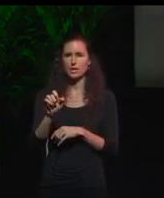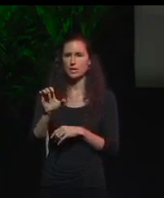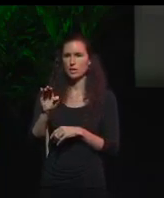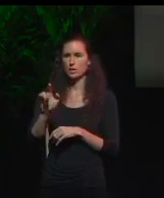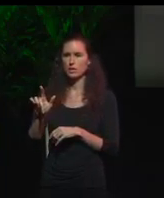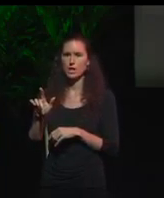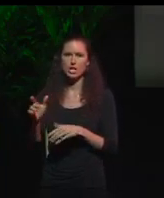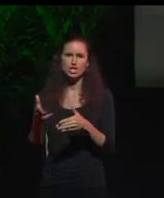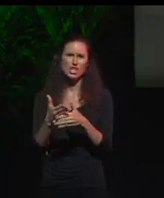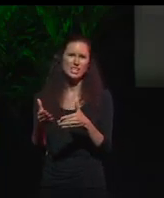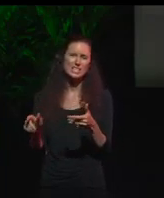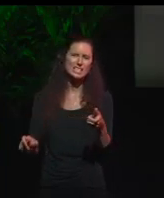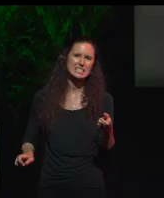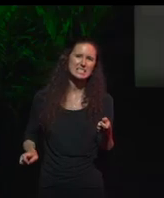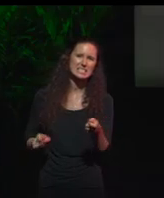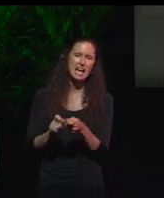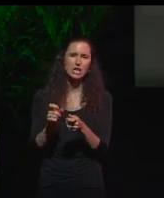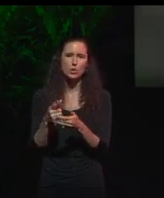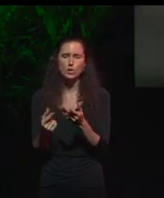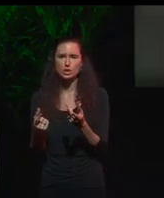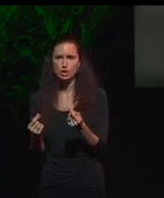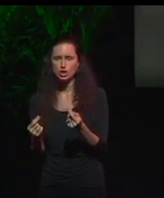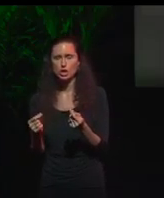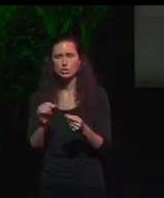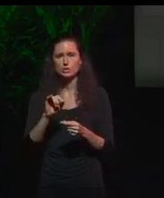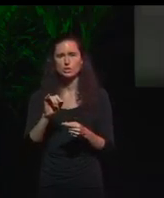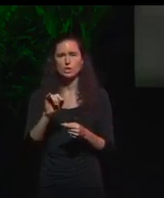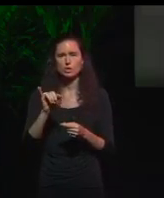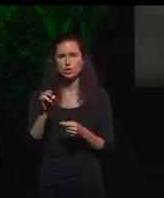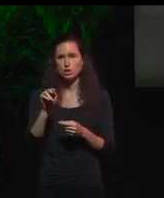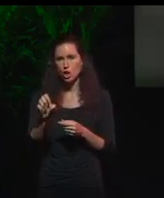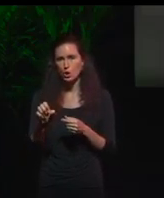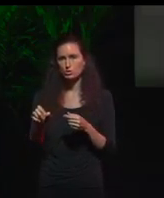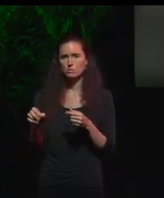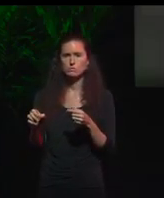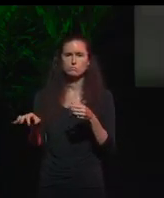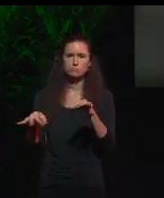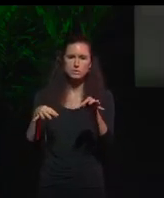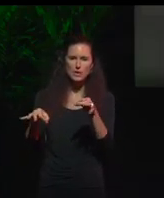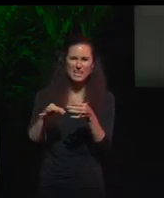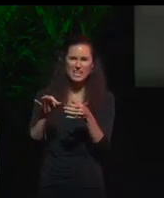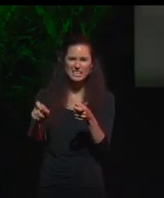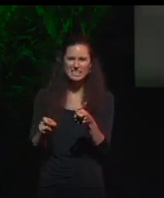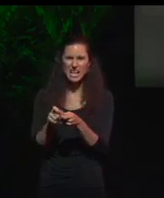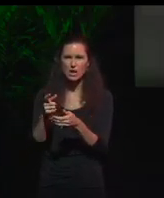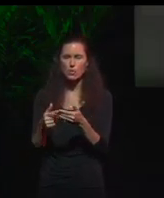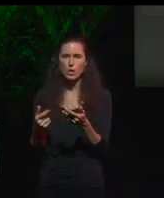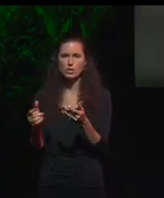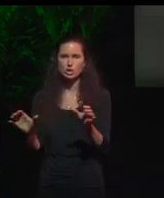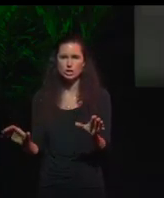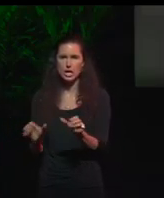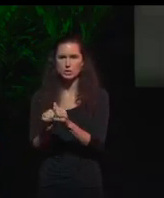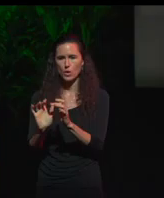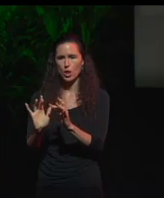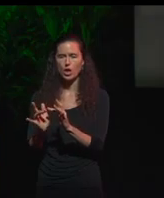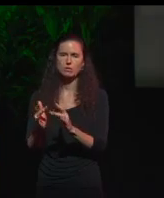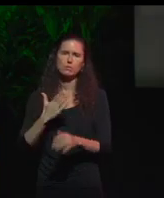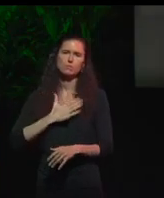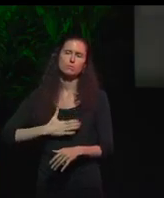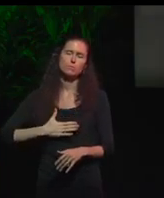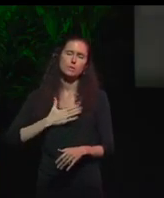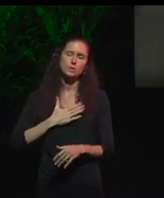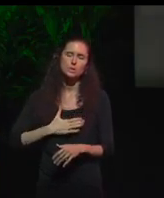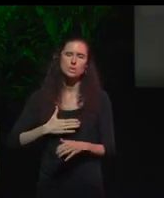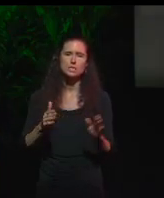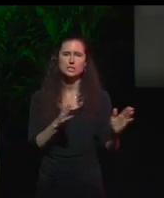she does with her students. Janiyah Jones sharing exactly how she works with some of her students online. So please plan on